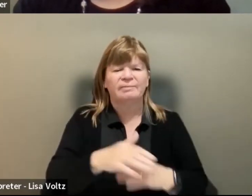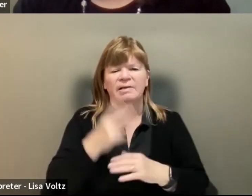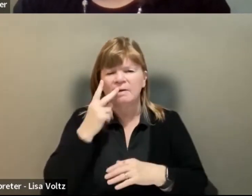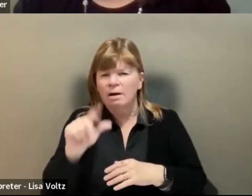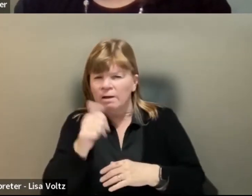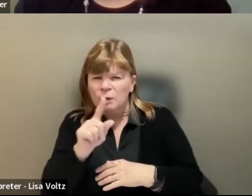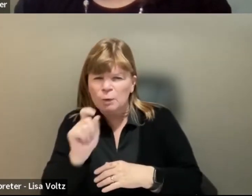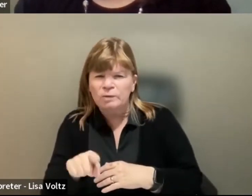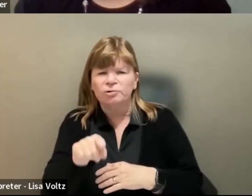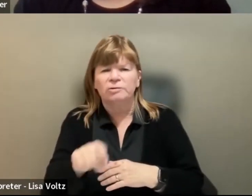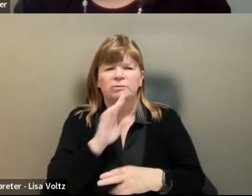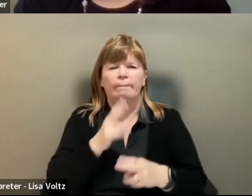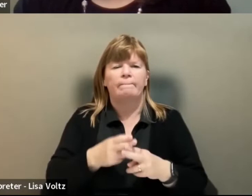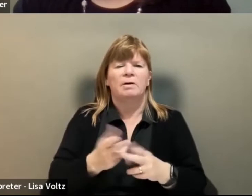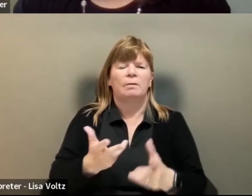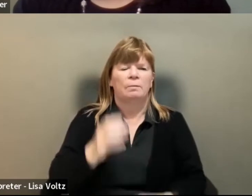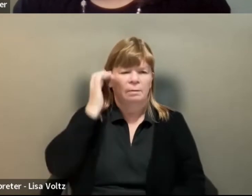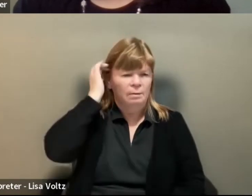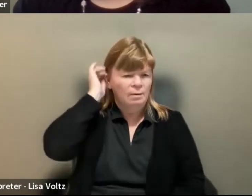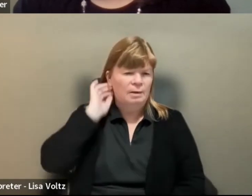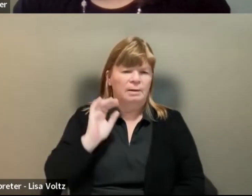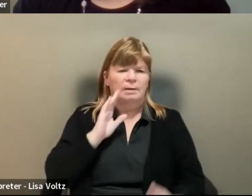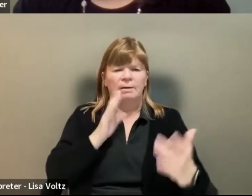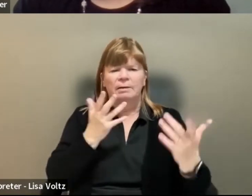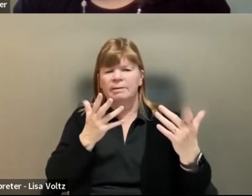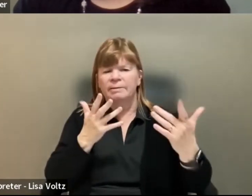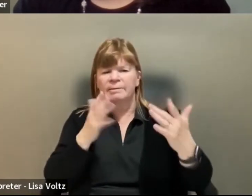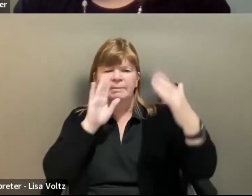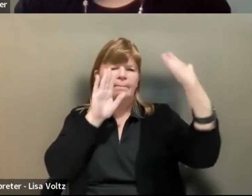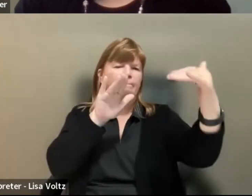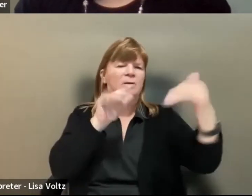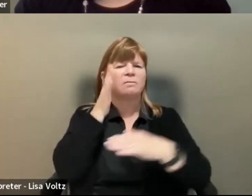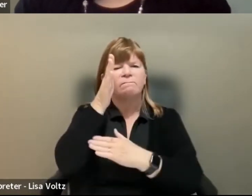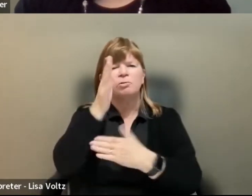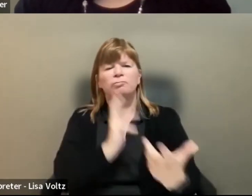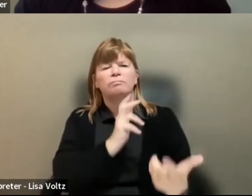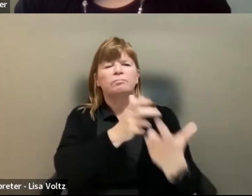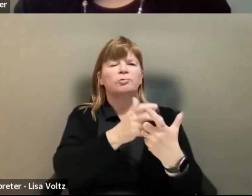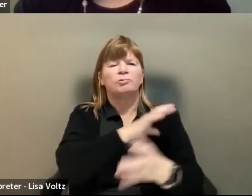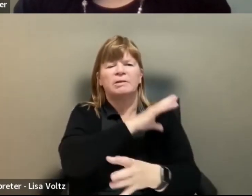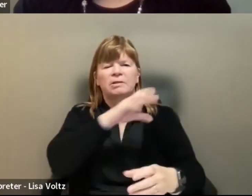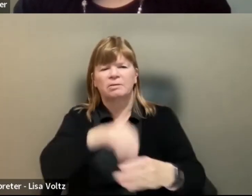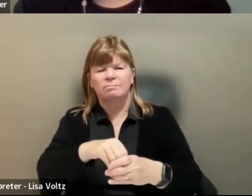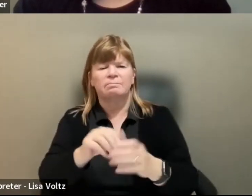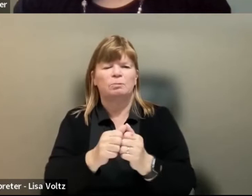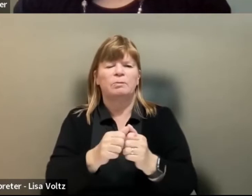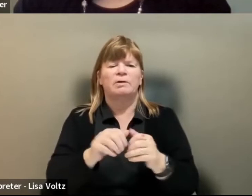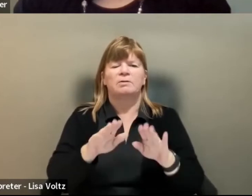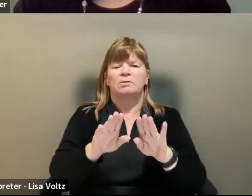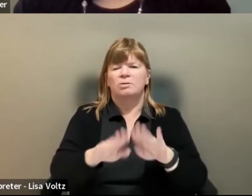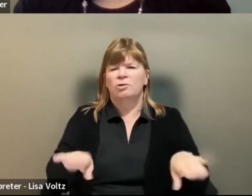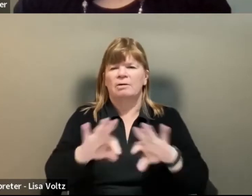question in here about anticipation of any future partnerships or integration with Department of Child and Family